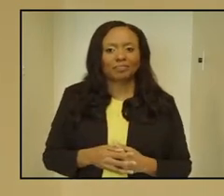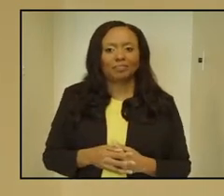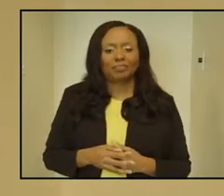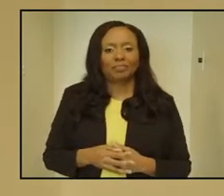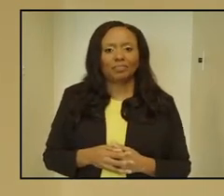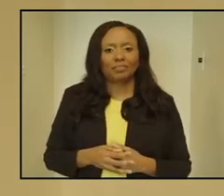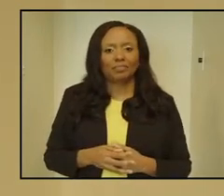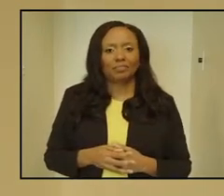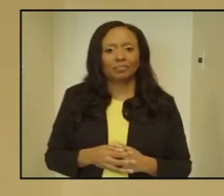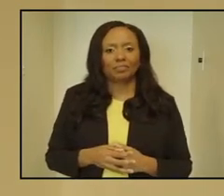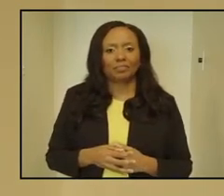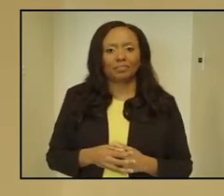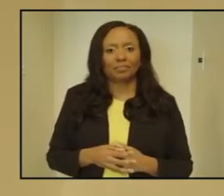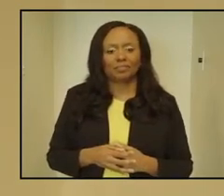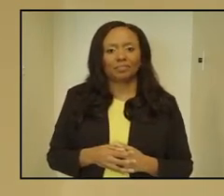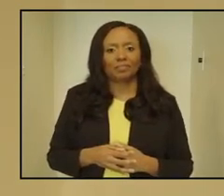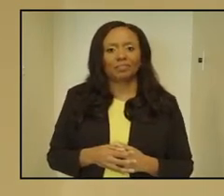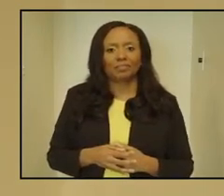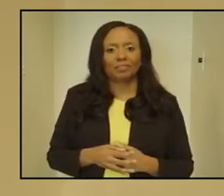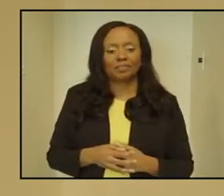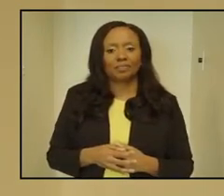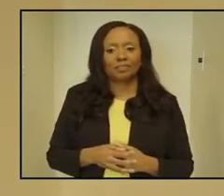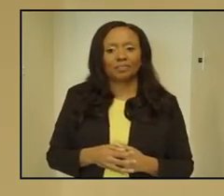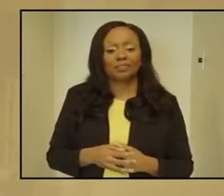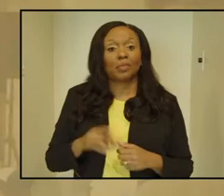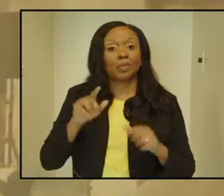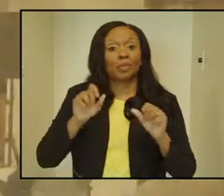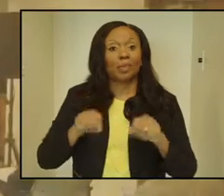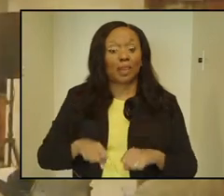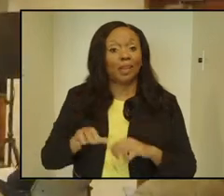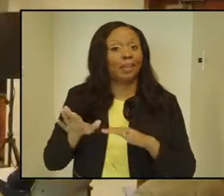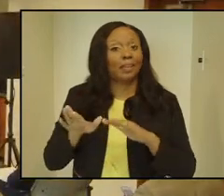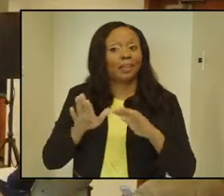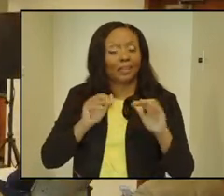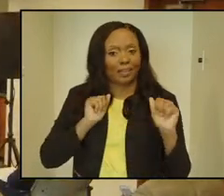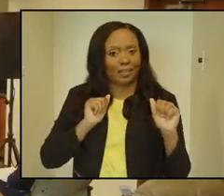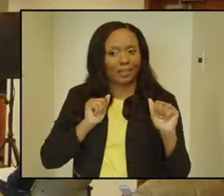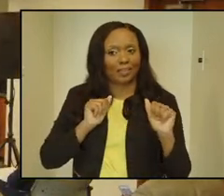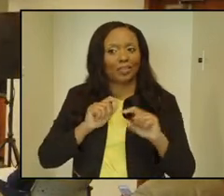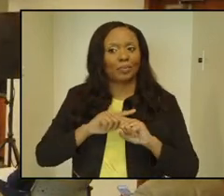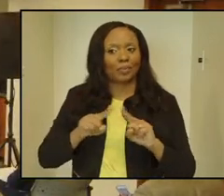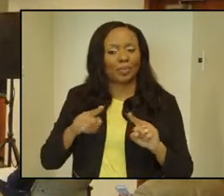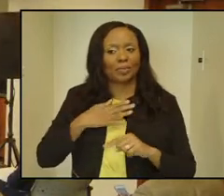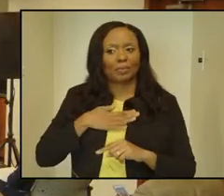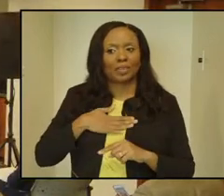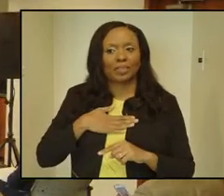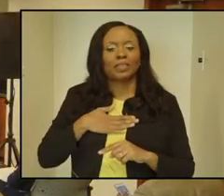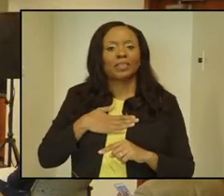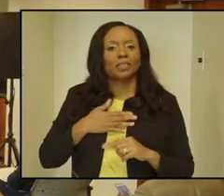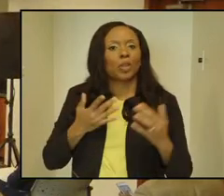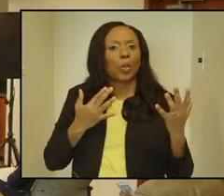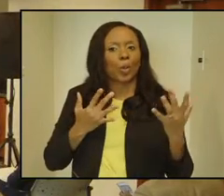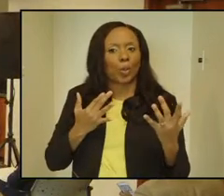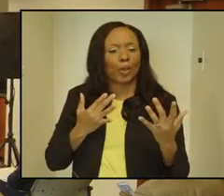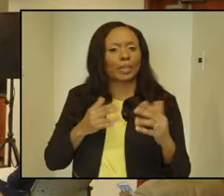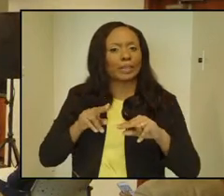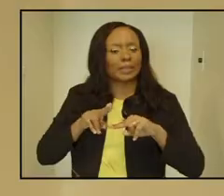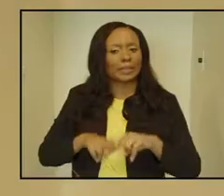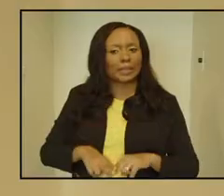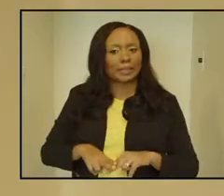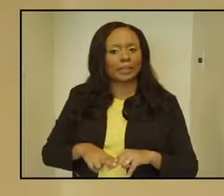And you may leave, but I ask kindly that you remain seated so